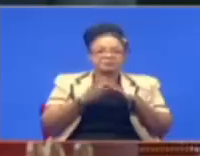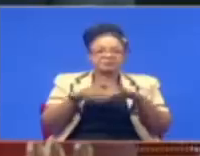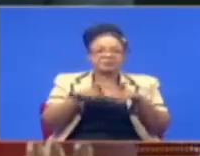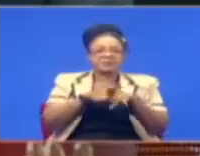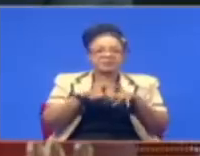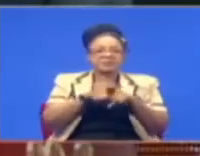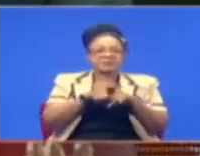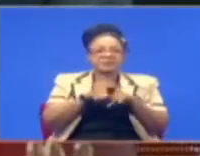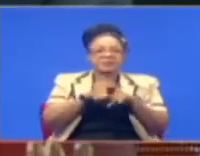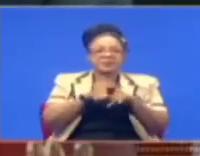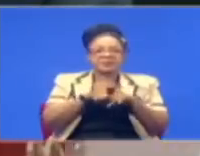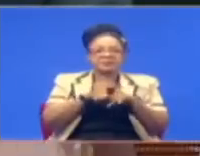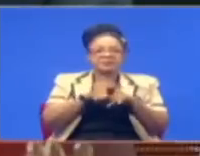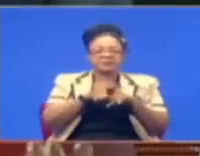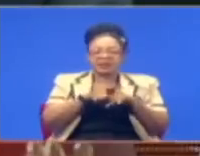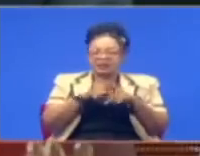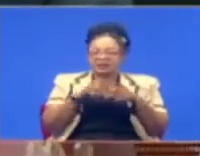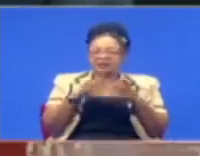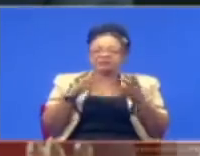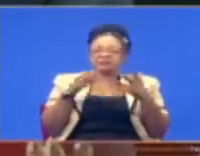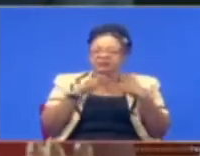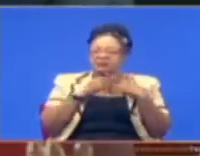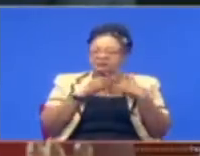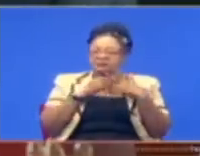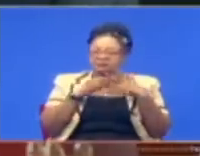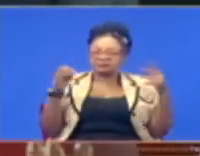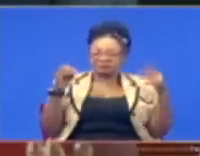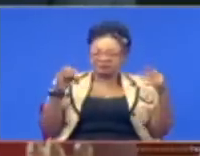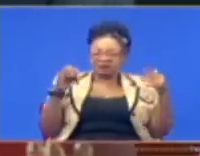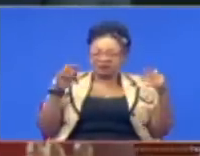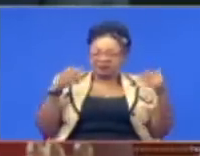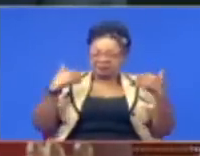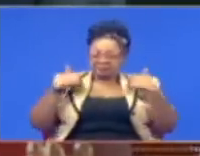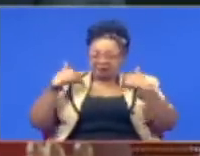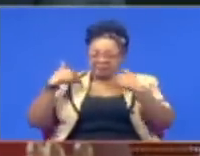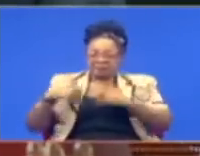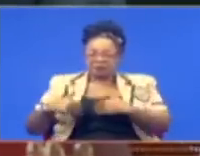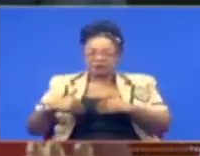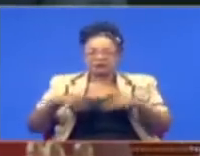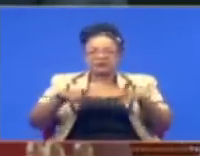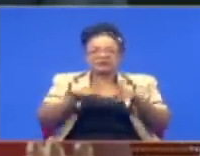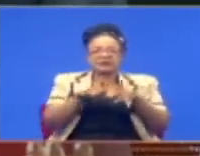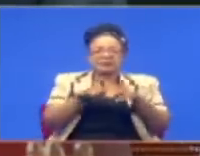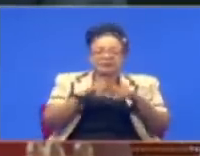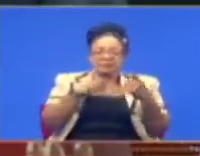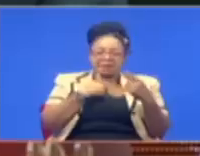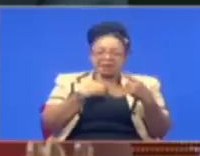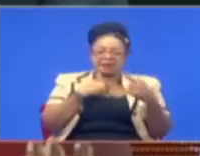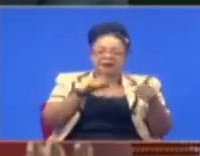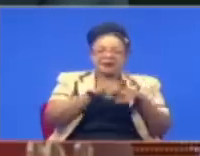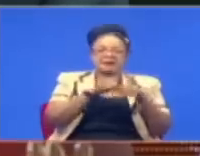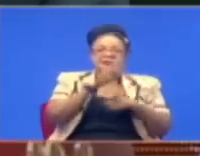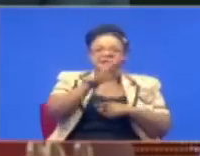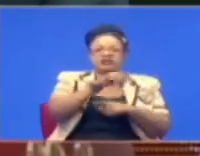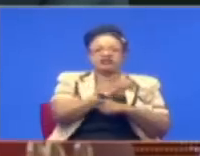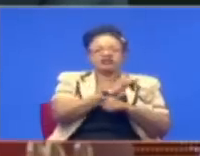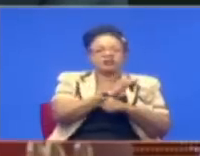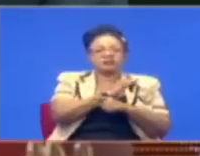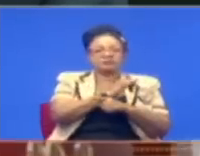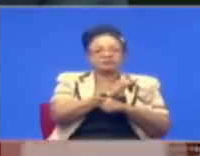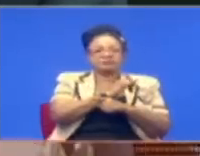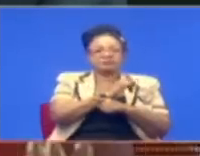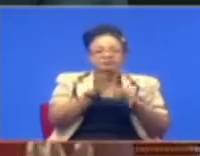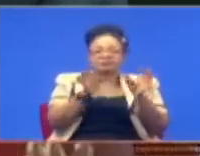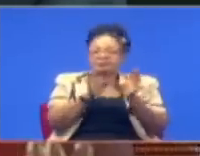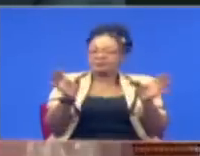of umbilical cord, between Ngatia practitioner and Ngatia Chief Justice. It is